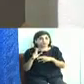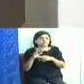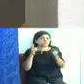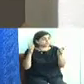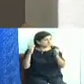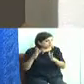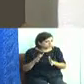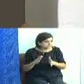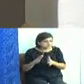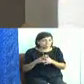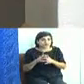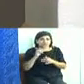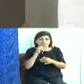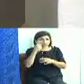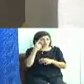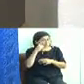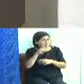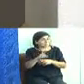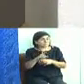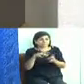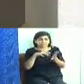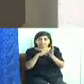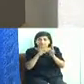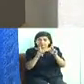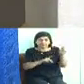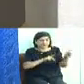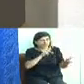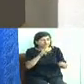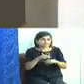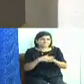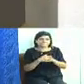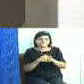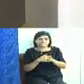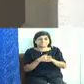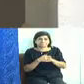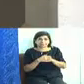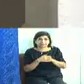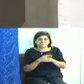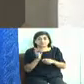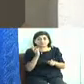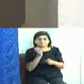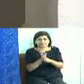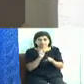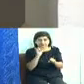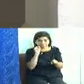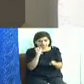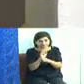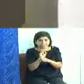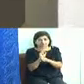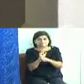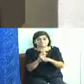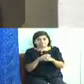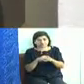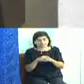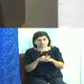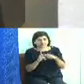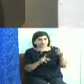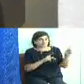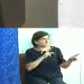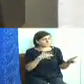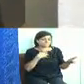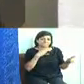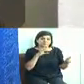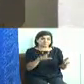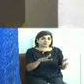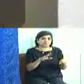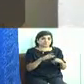is not for the faint of heart. It is hard work because people don't like it when you start